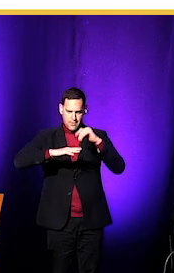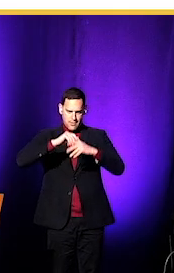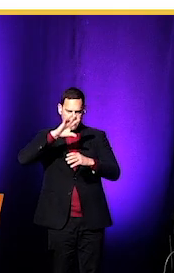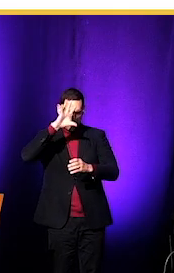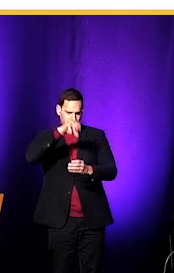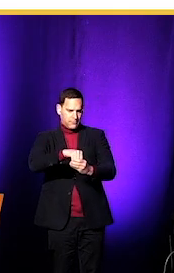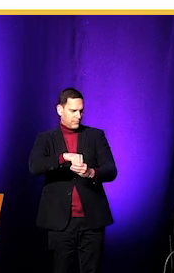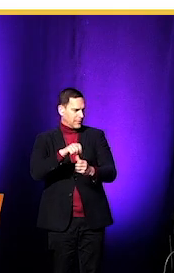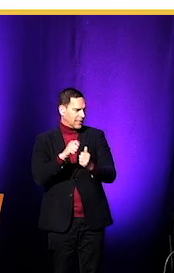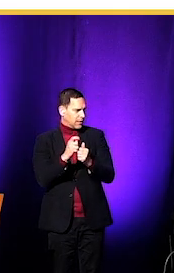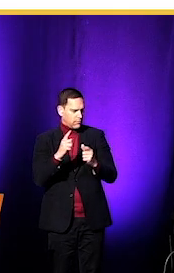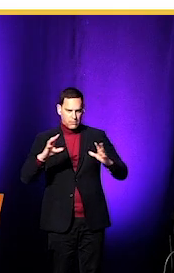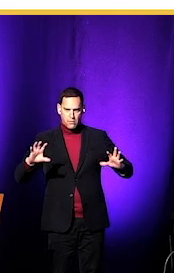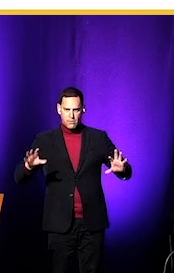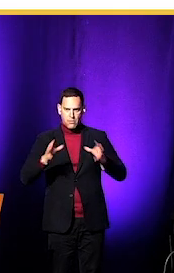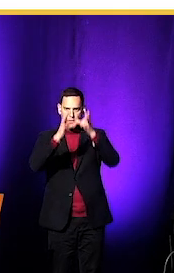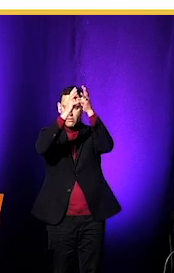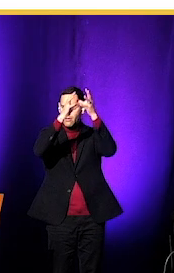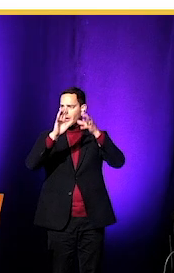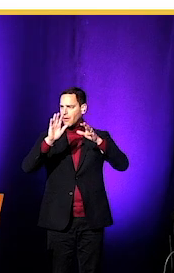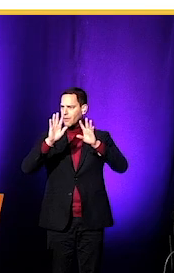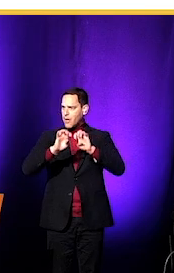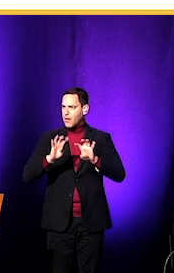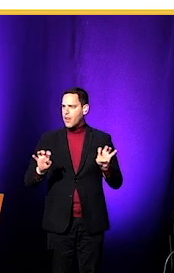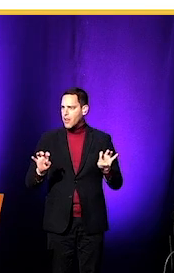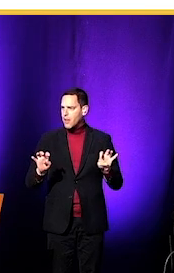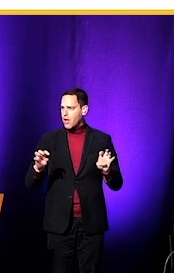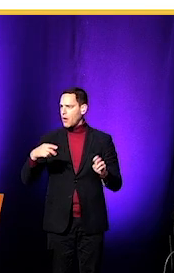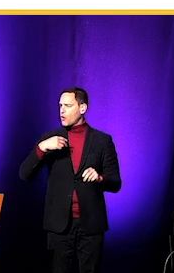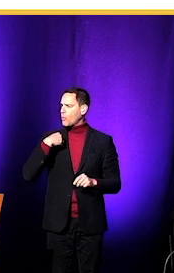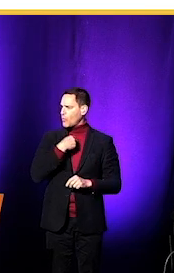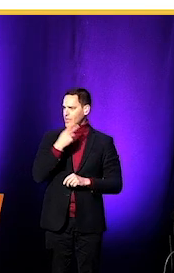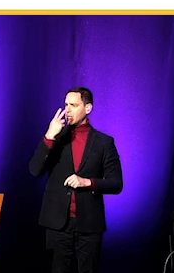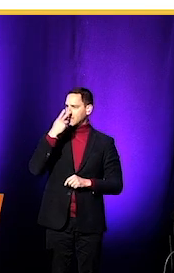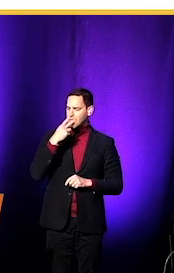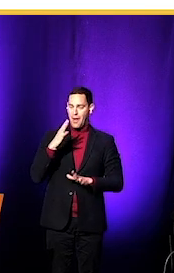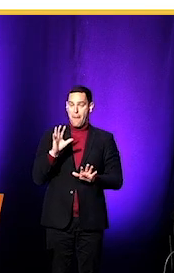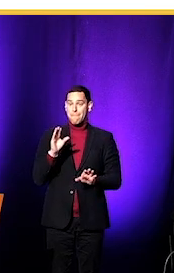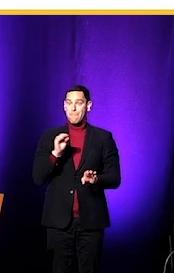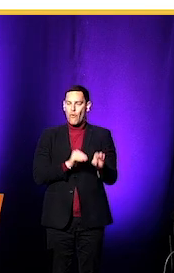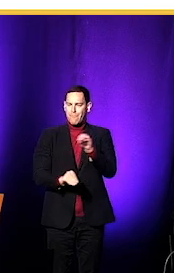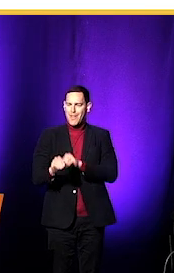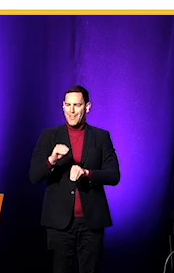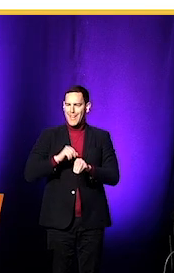constructing the castell. We see movement in its mutual constitution.